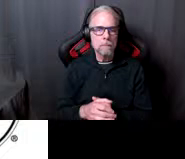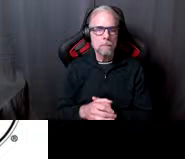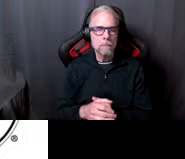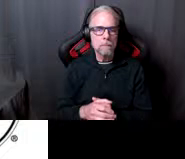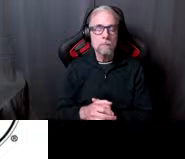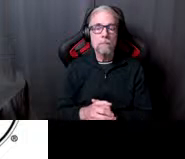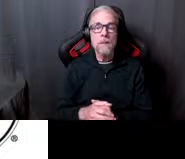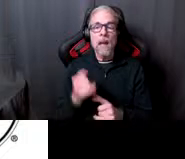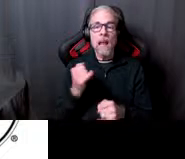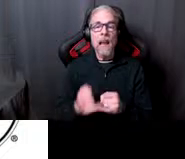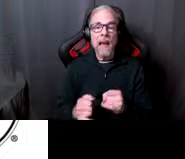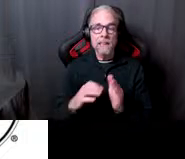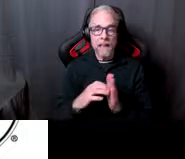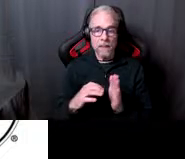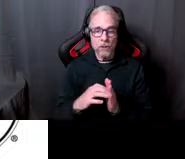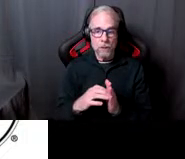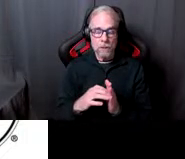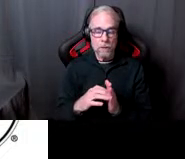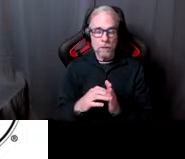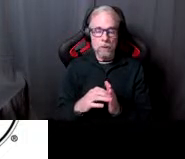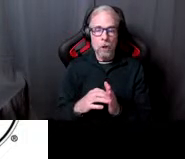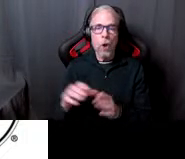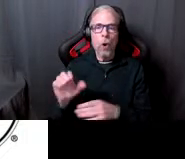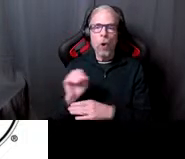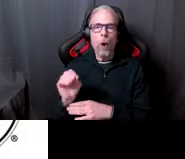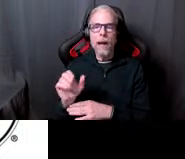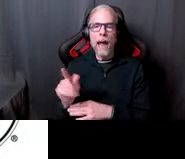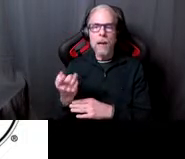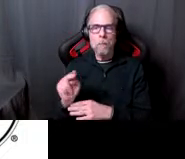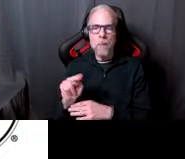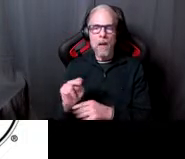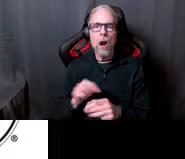The last section, Oregon Administrative Rule